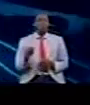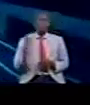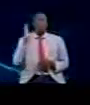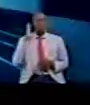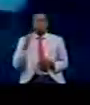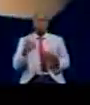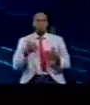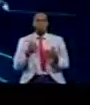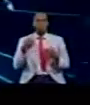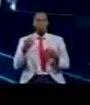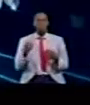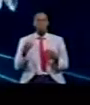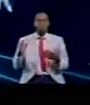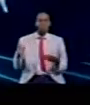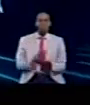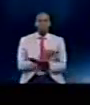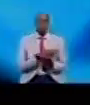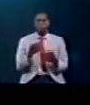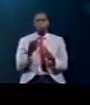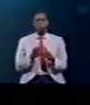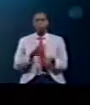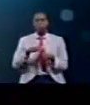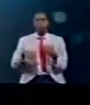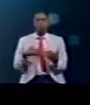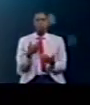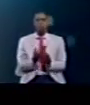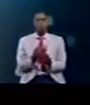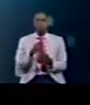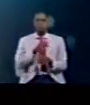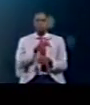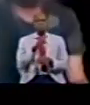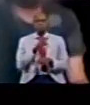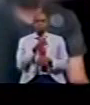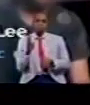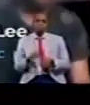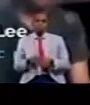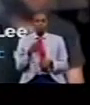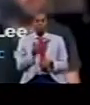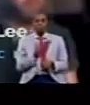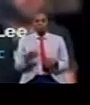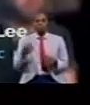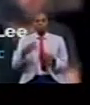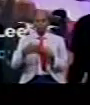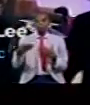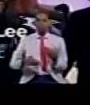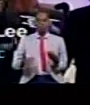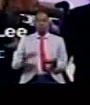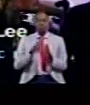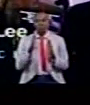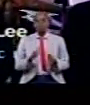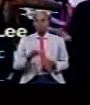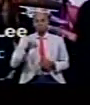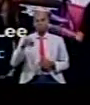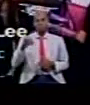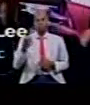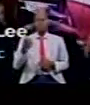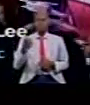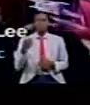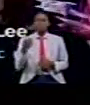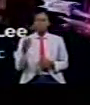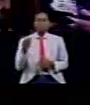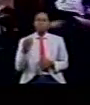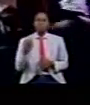The children that you give to us are for signs and for wonders. Father, let it be so, O Lord, in the name